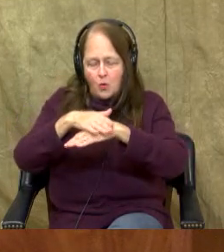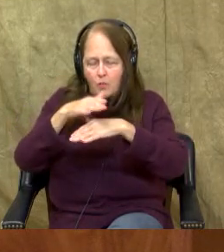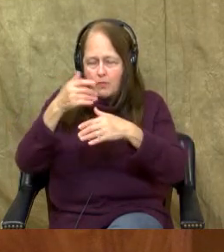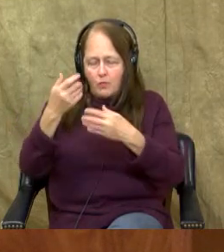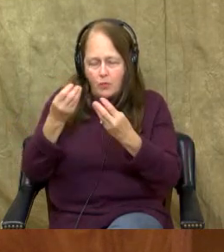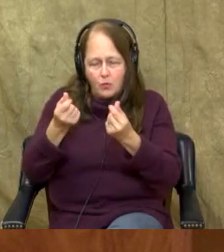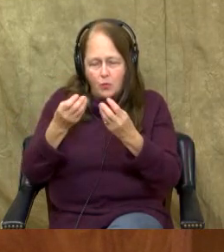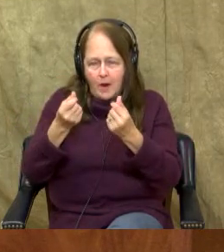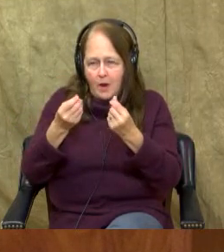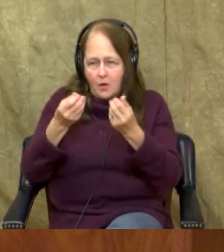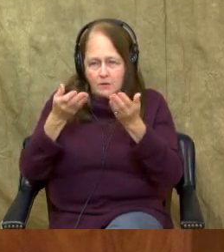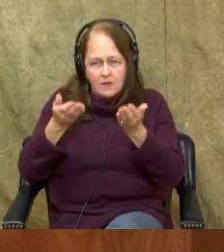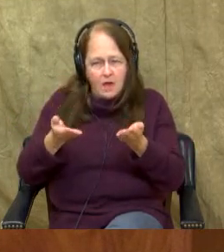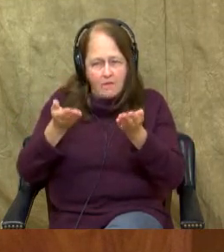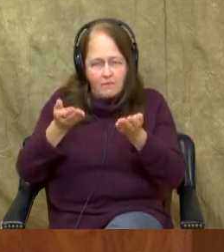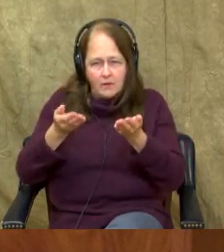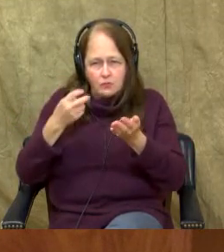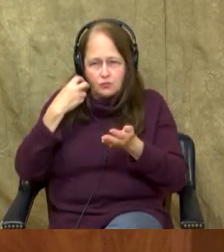heavy.